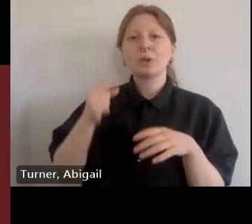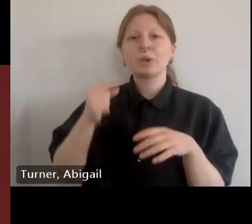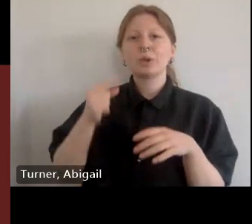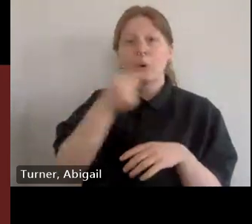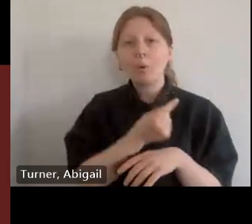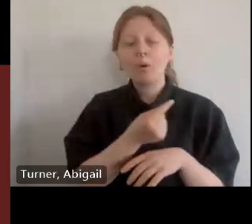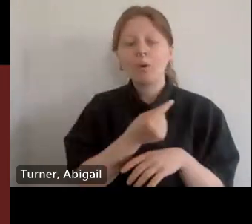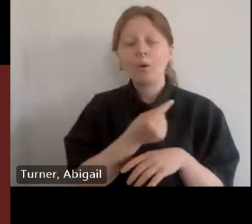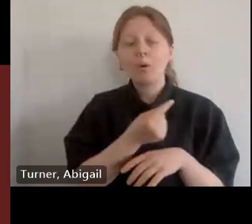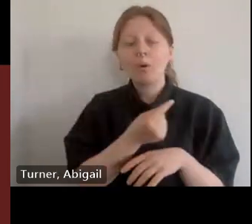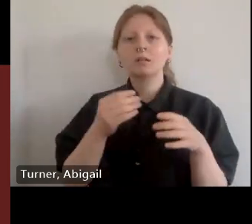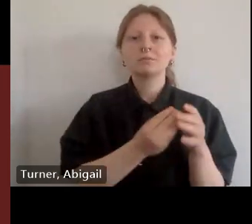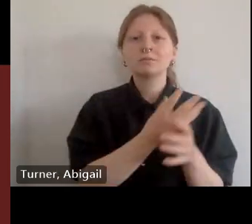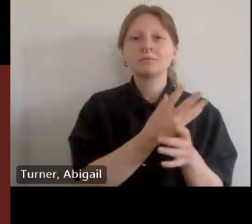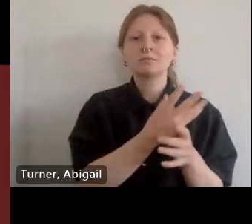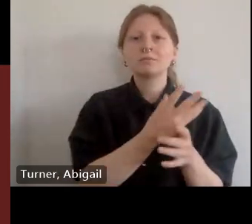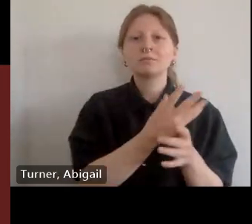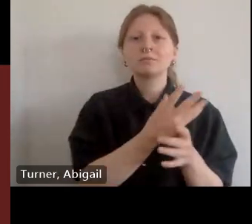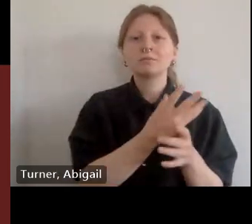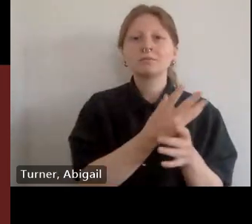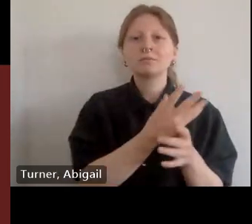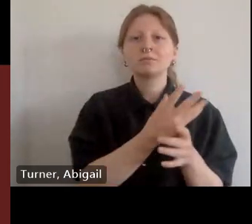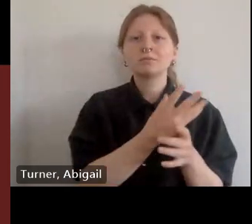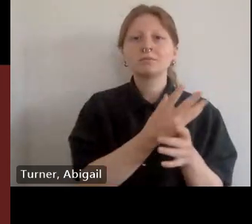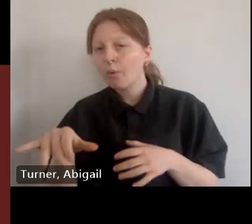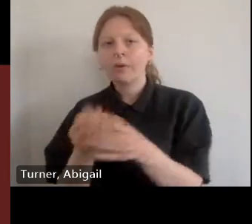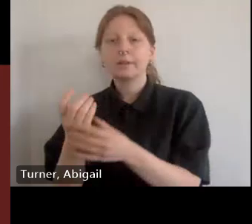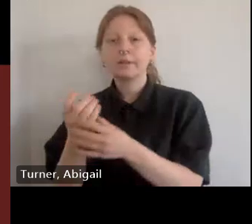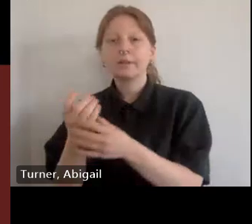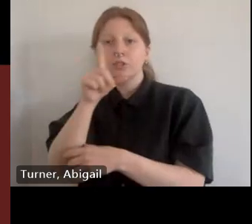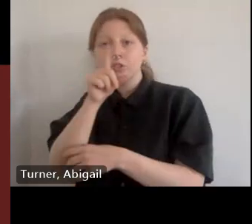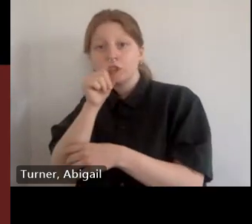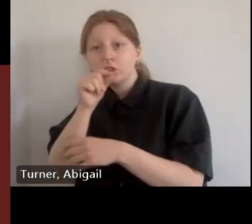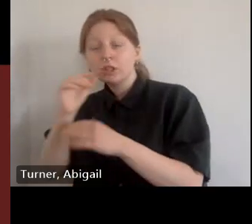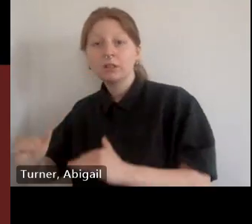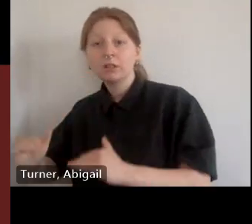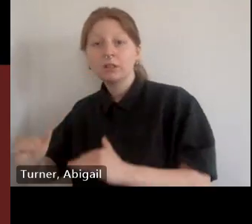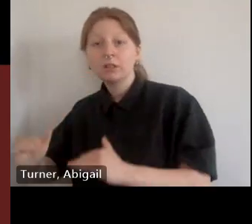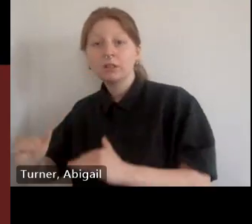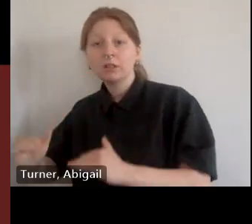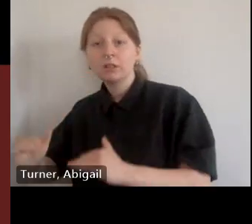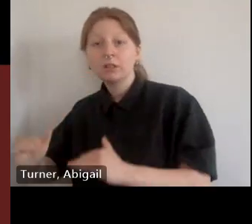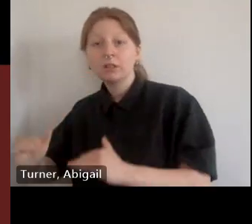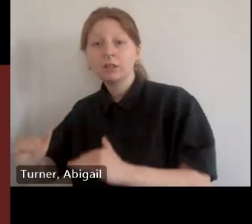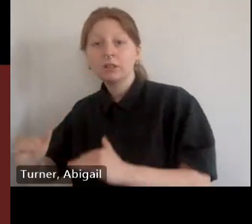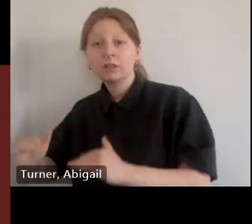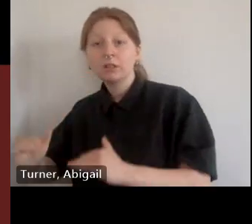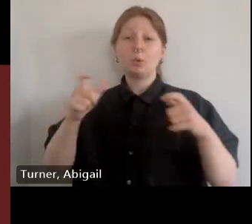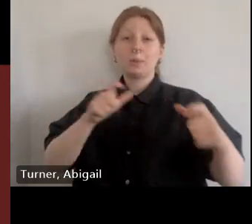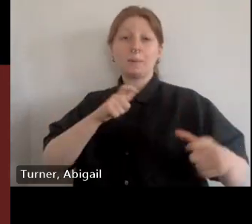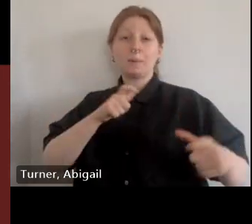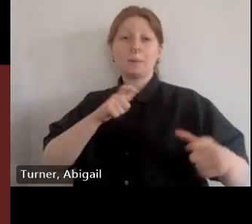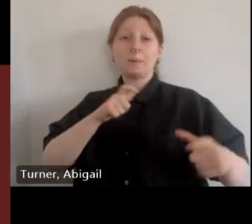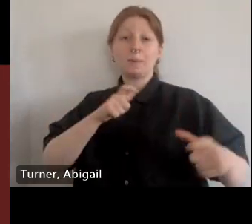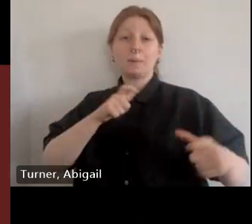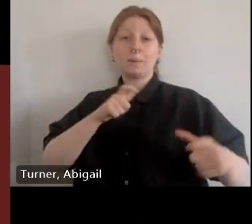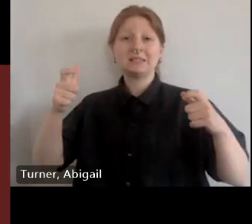raising of chickens. A really big environmental issue we have on the shore is we have two of the biggest chicken plants, Tyson's and